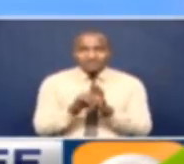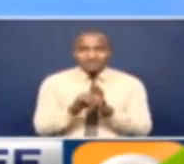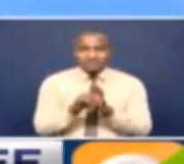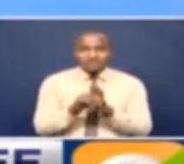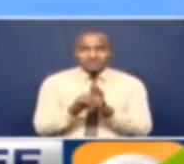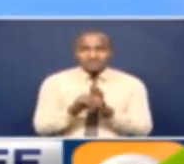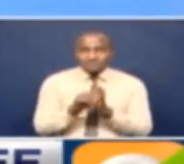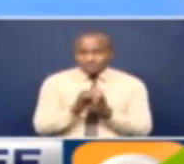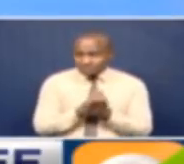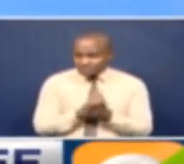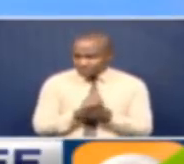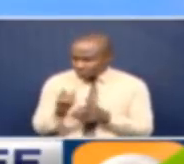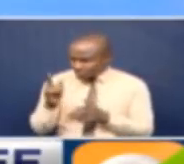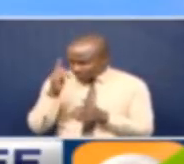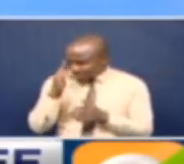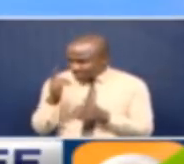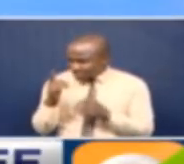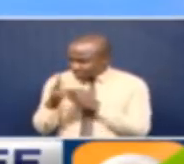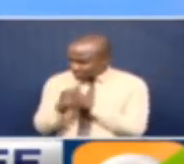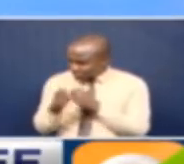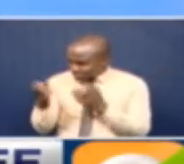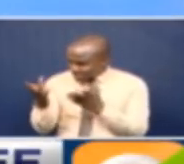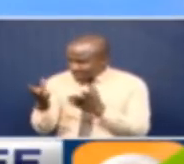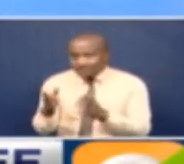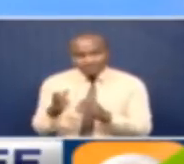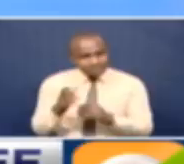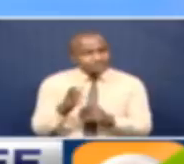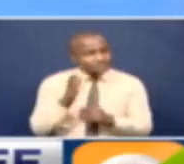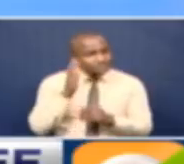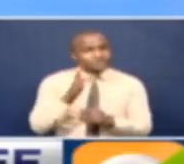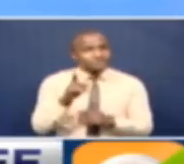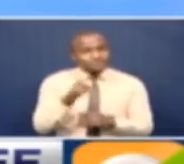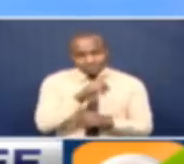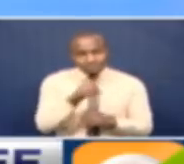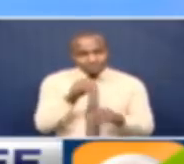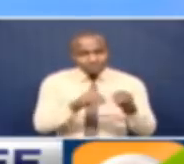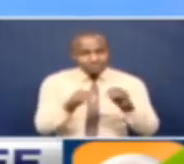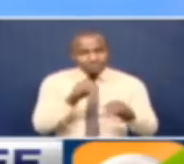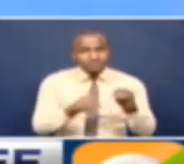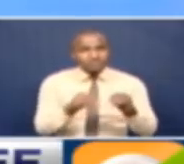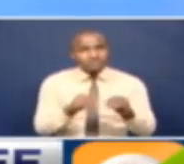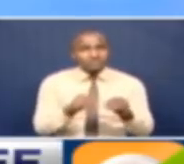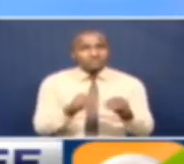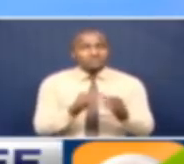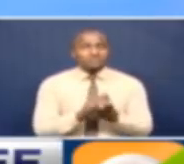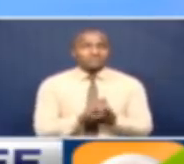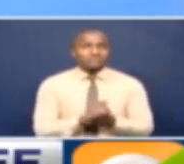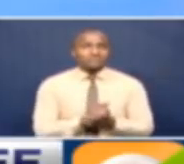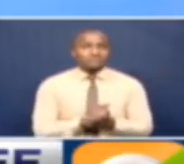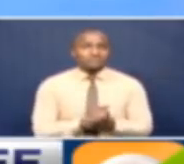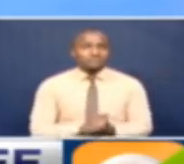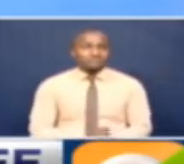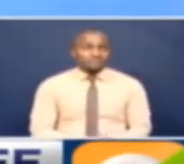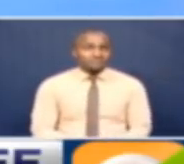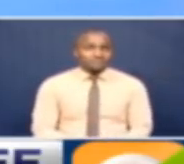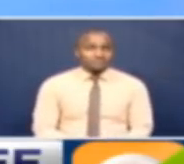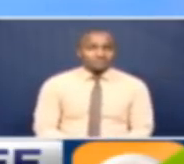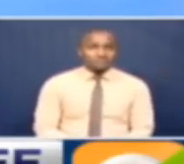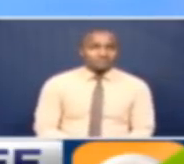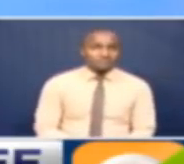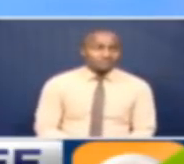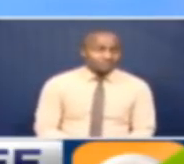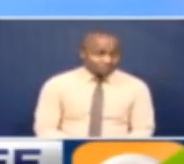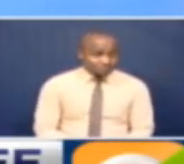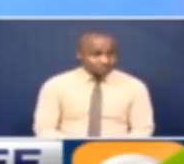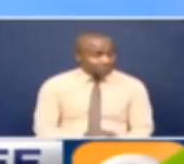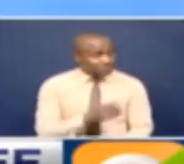out? I think they will. I think they will nullify the elections. You do? I think so. I will not be surprised. What I